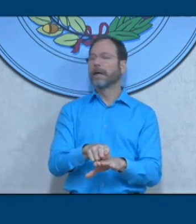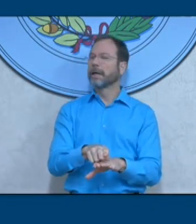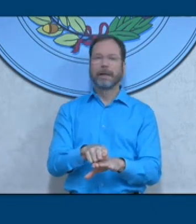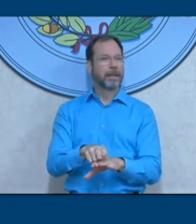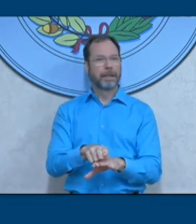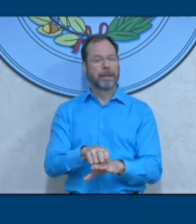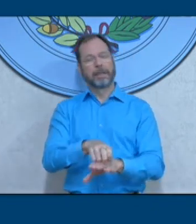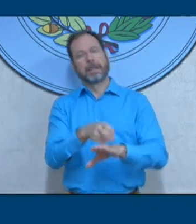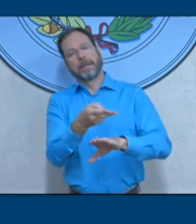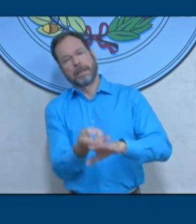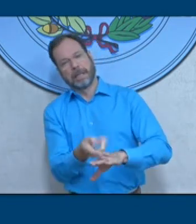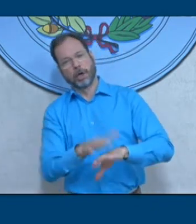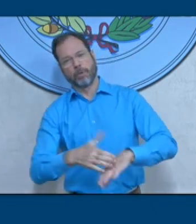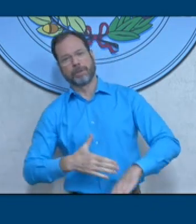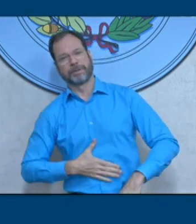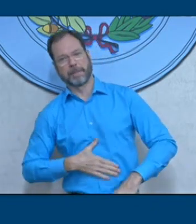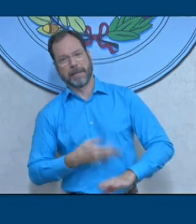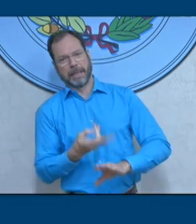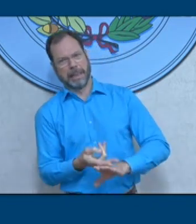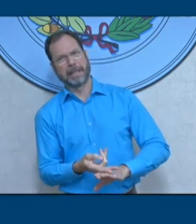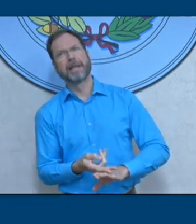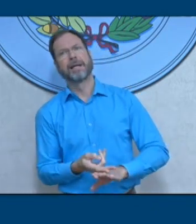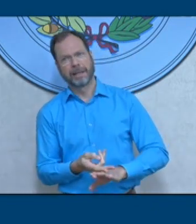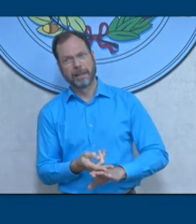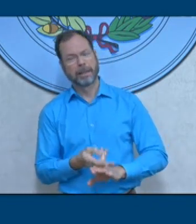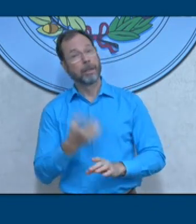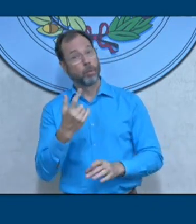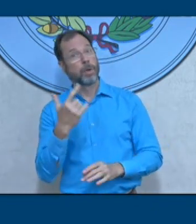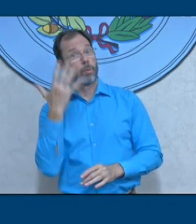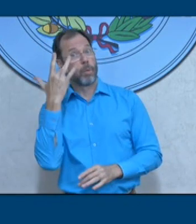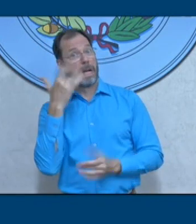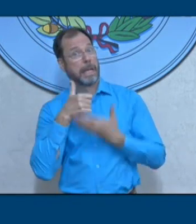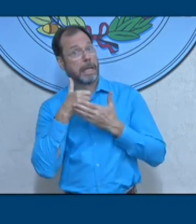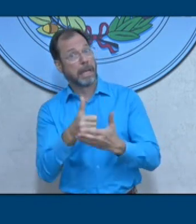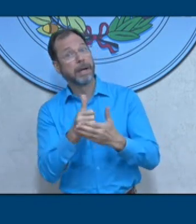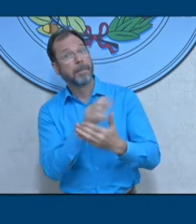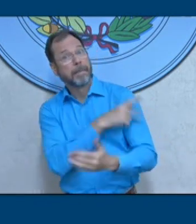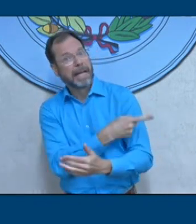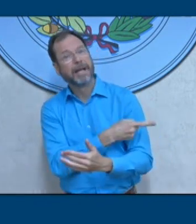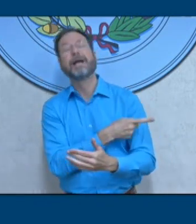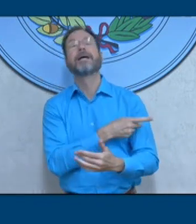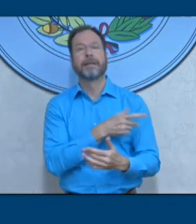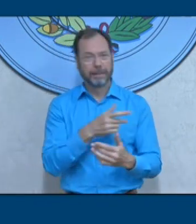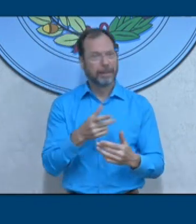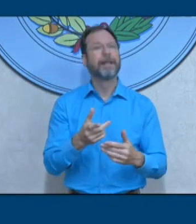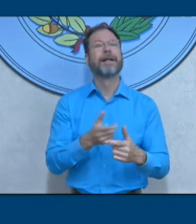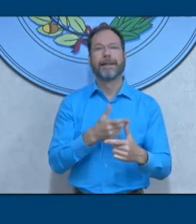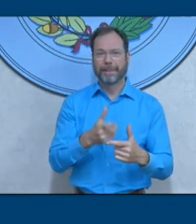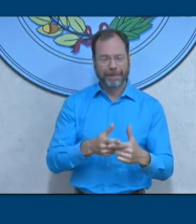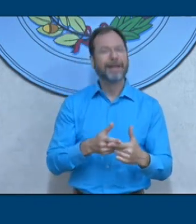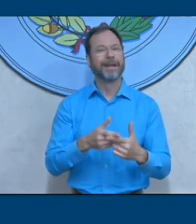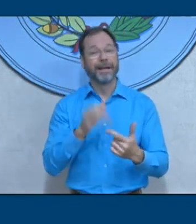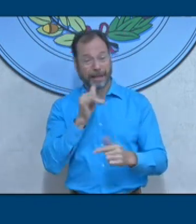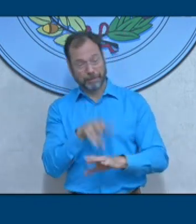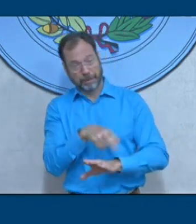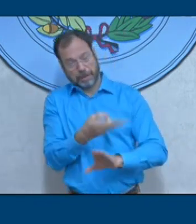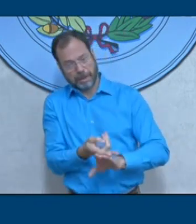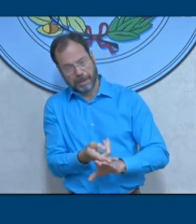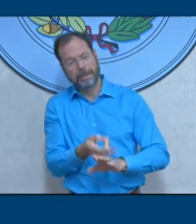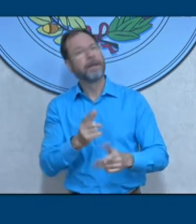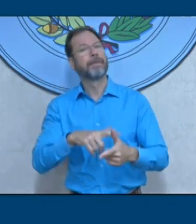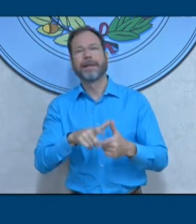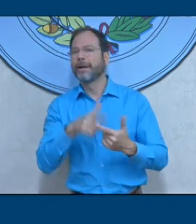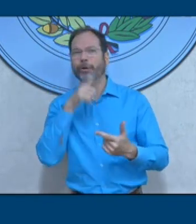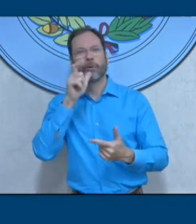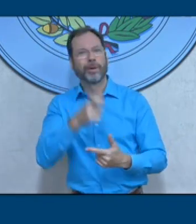treat a patient laying on their stomach. And as I understand it, one of the positive benefits of this is it makes it less likely that the patient will need to